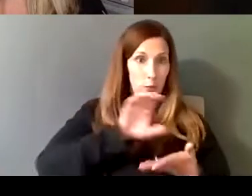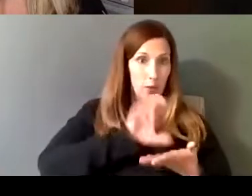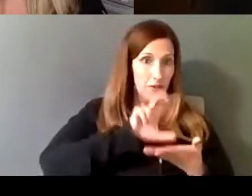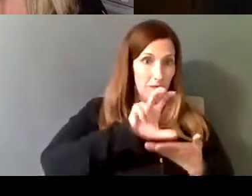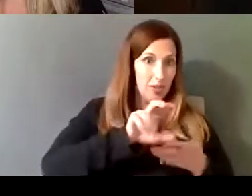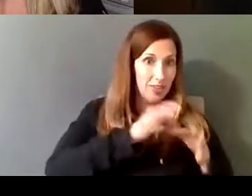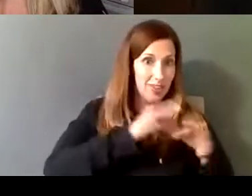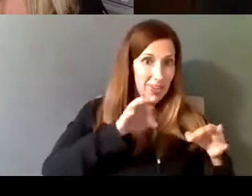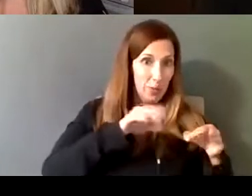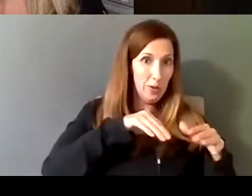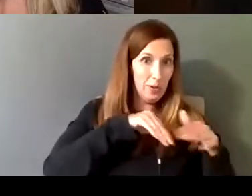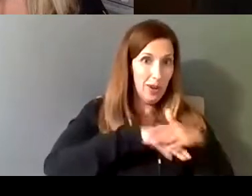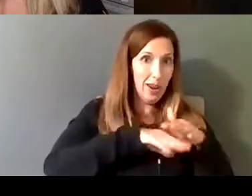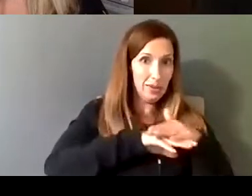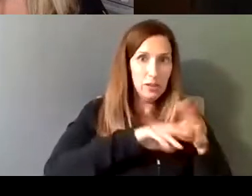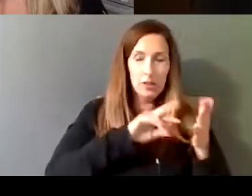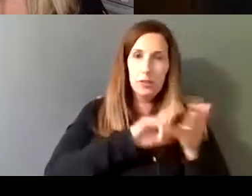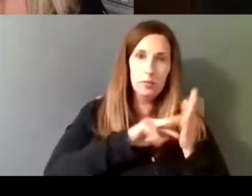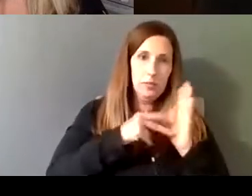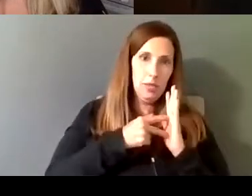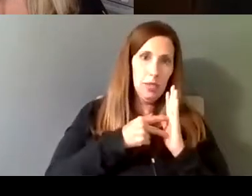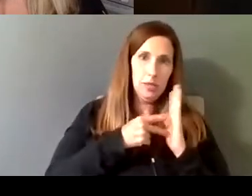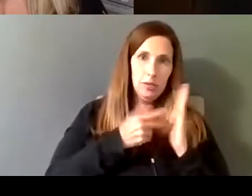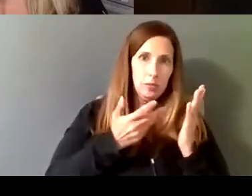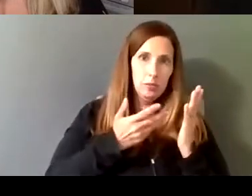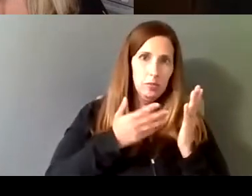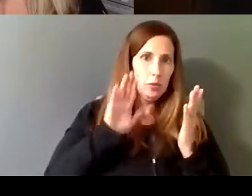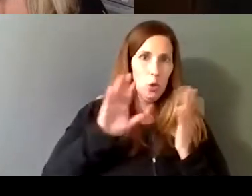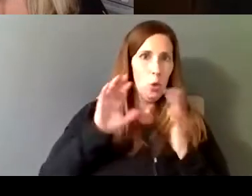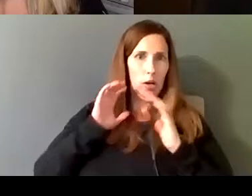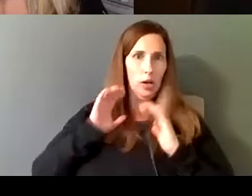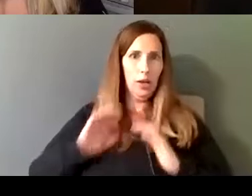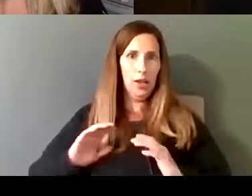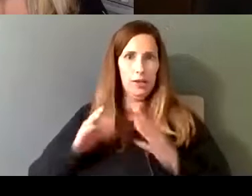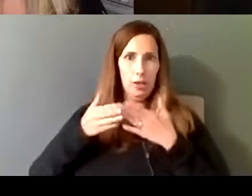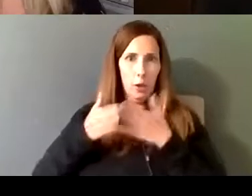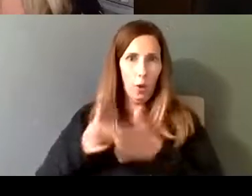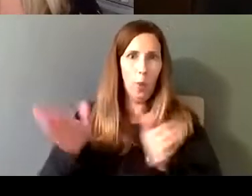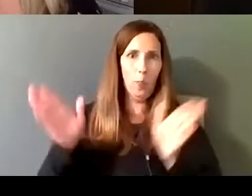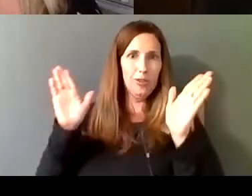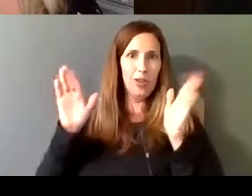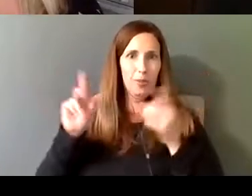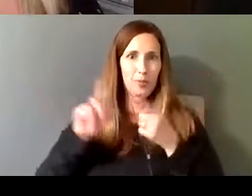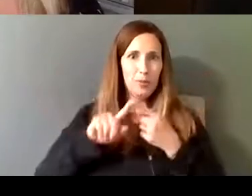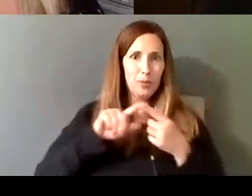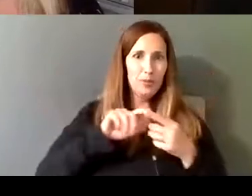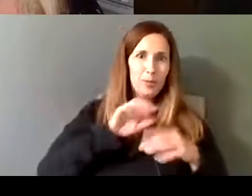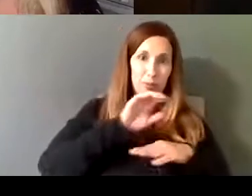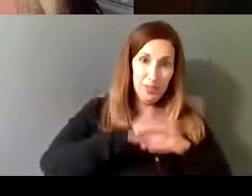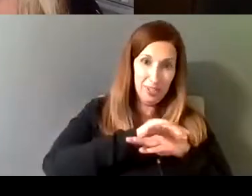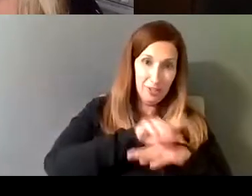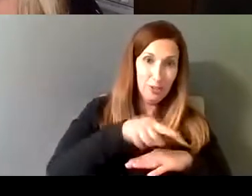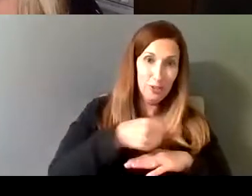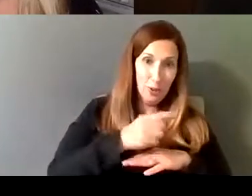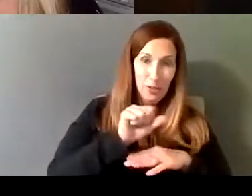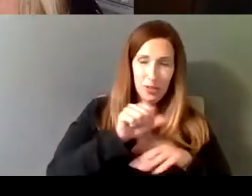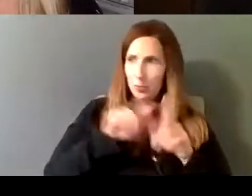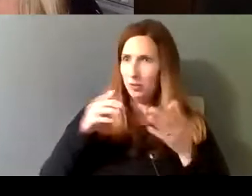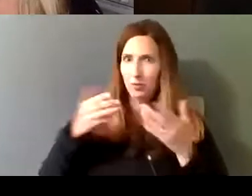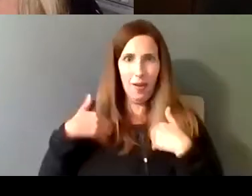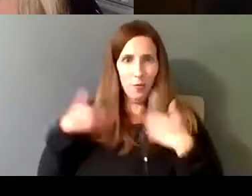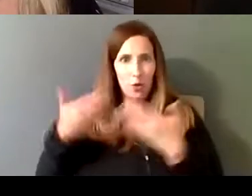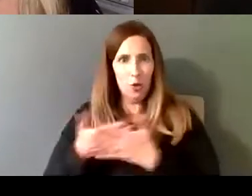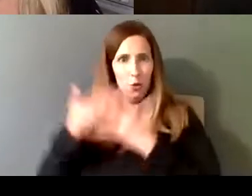access, well, suddenly your clientele opens up to not only English speakers, so you're putting yourself in front of a whole new